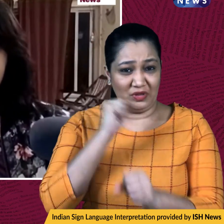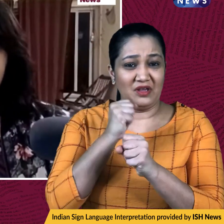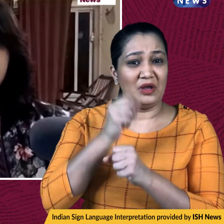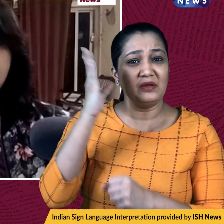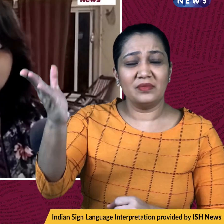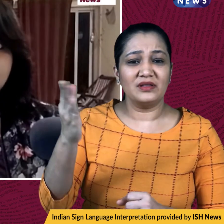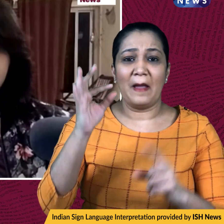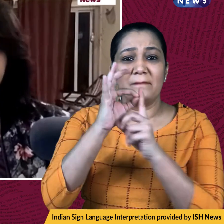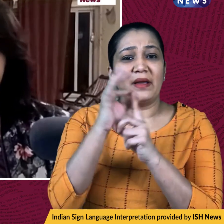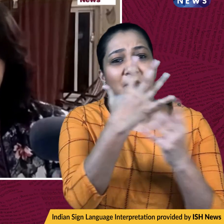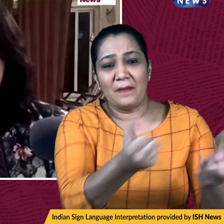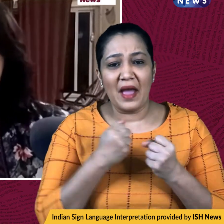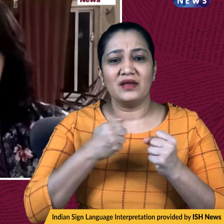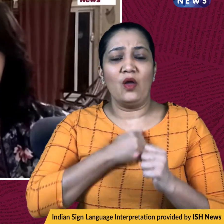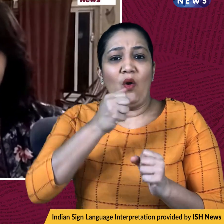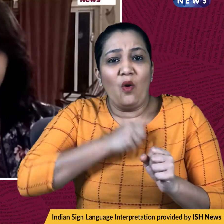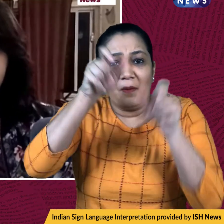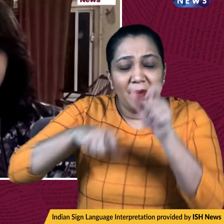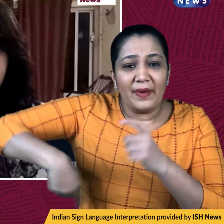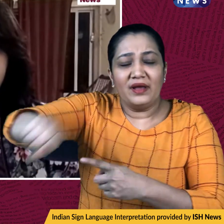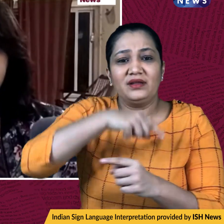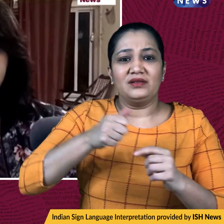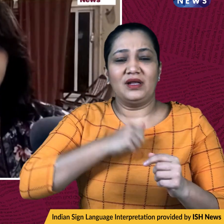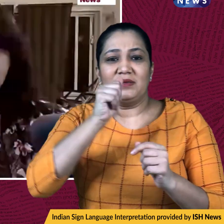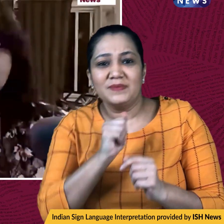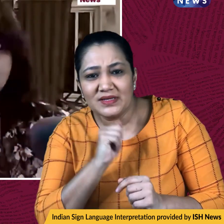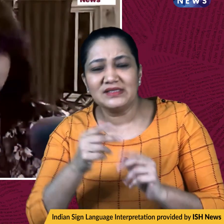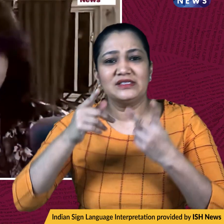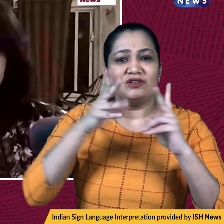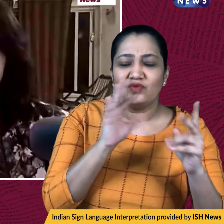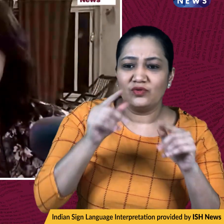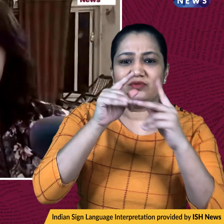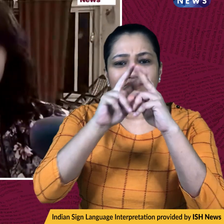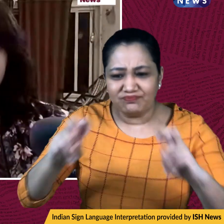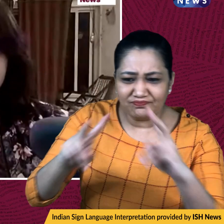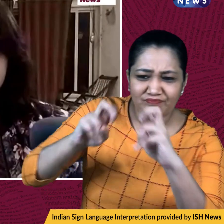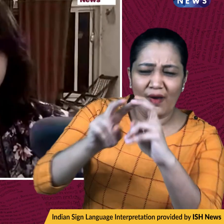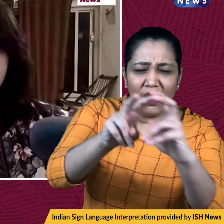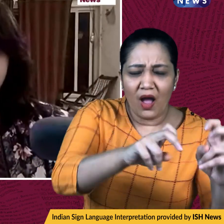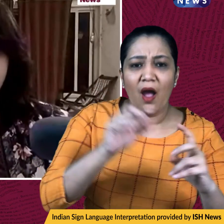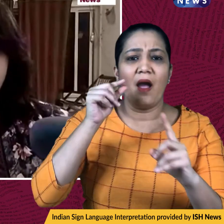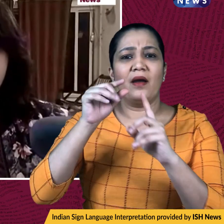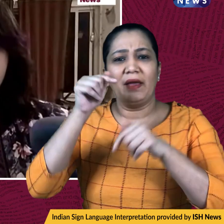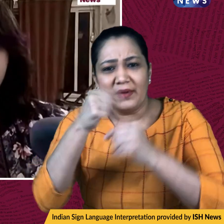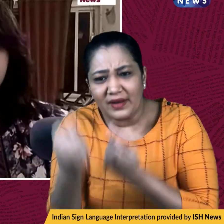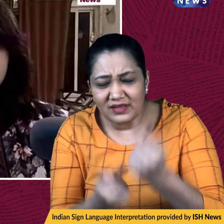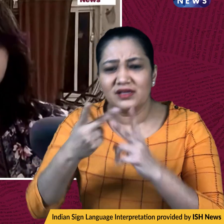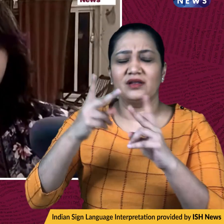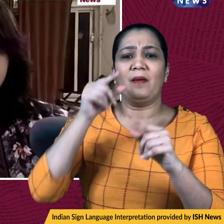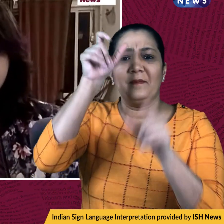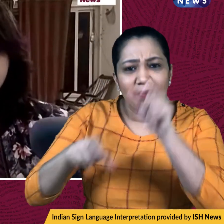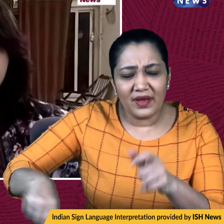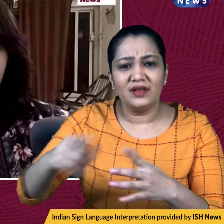government bought Pegasus to spy on our primary democratic institutions, politicians and public.